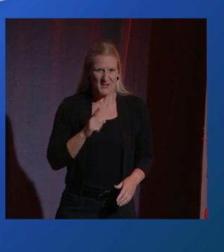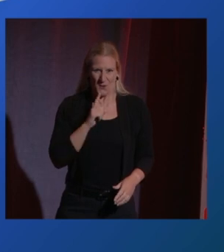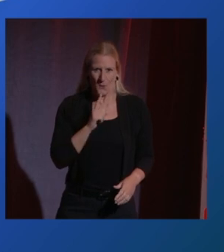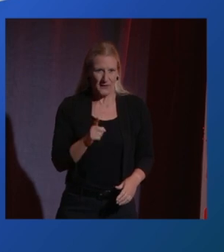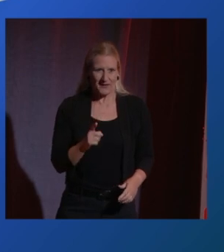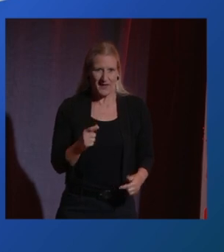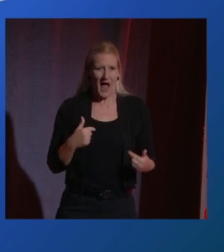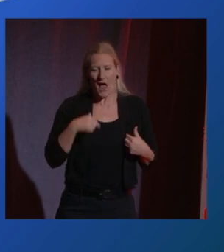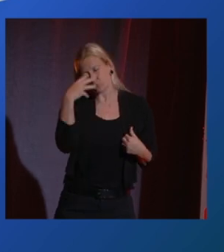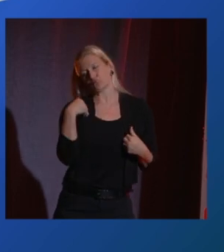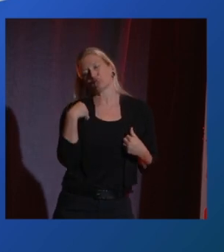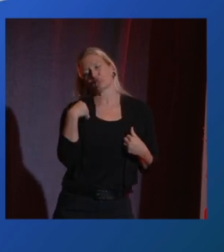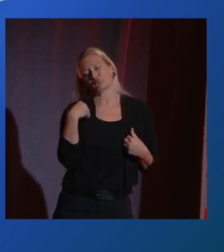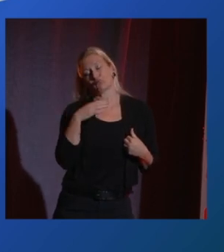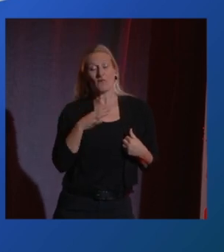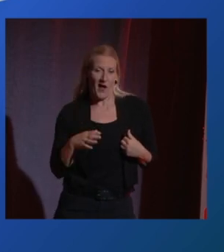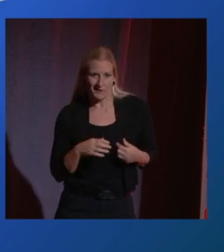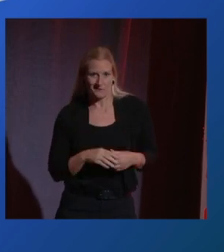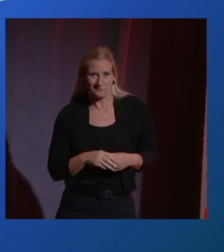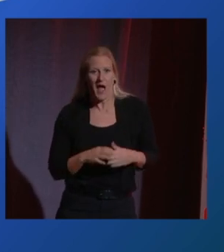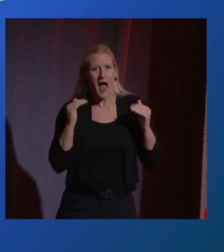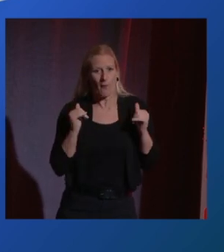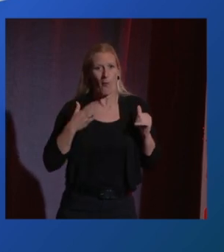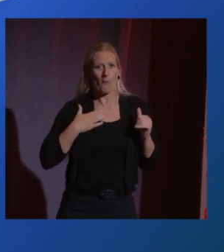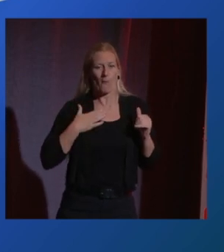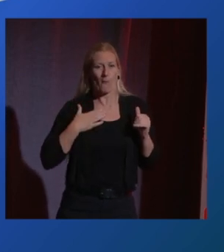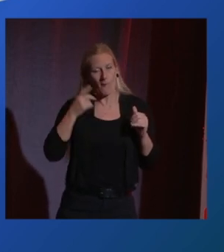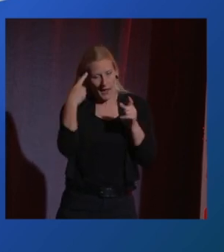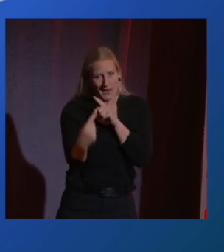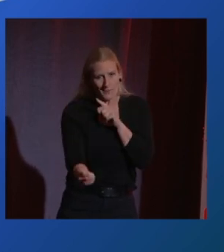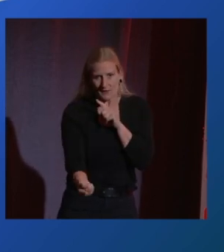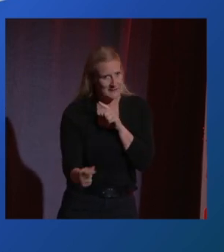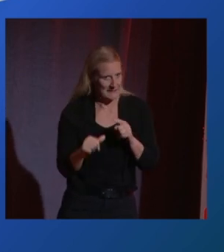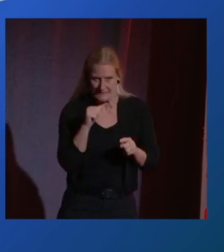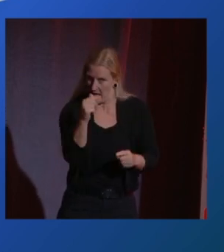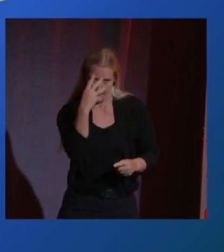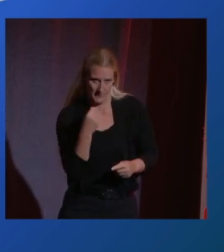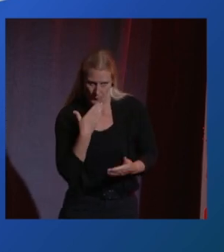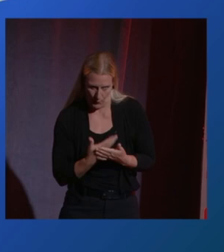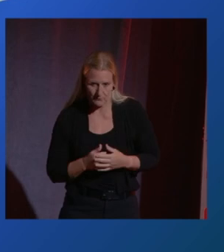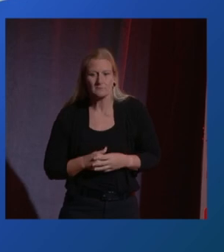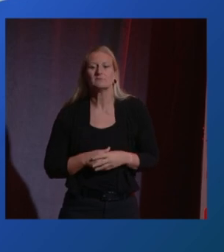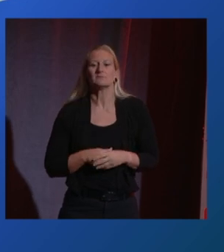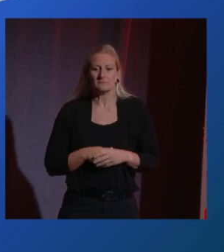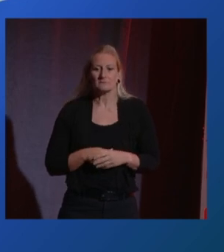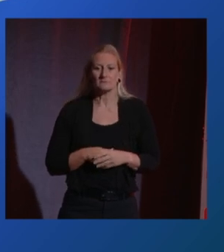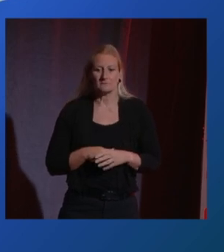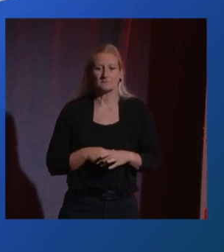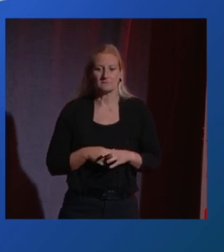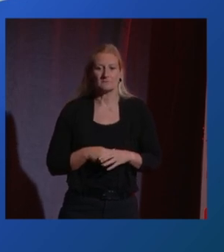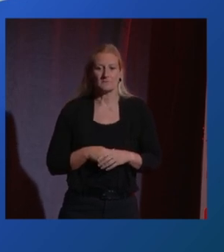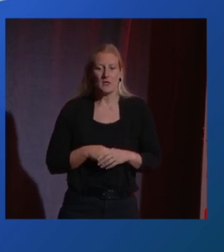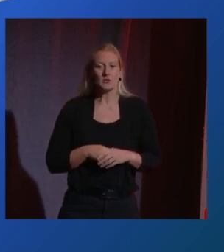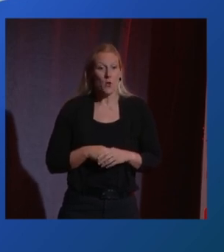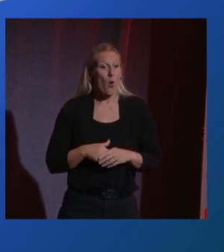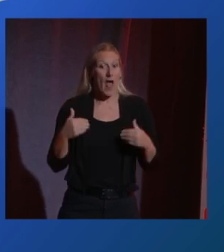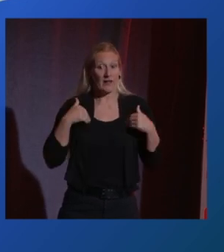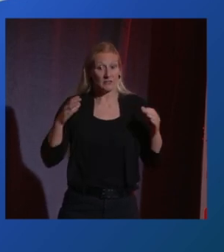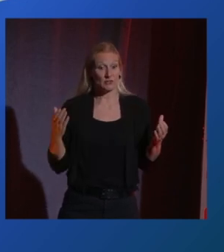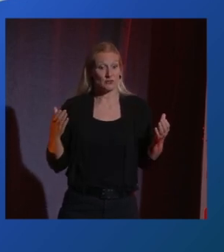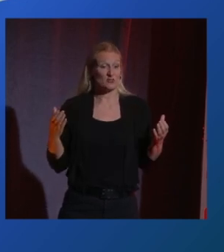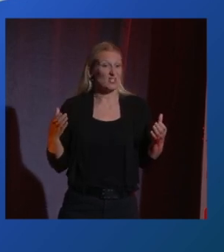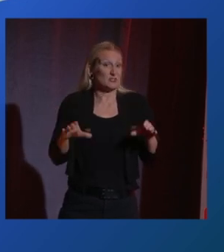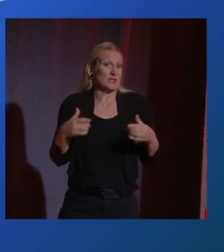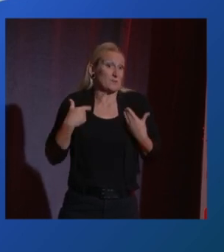me awake um I could I could probably say the chance of missing something